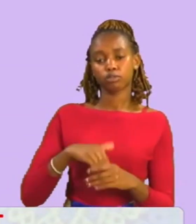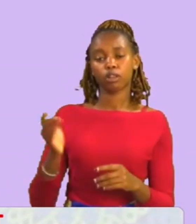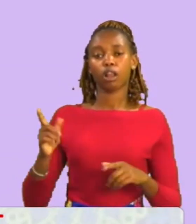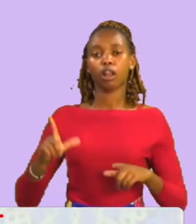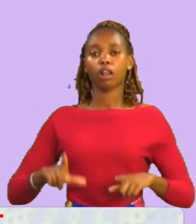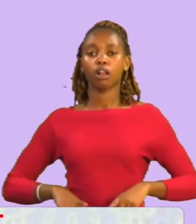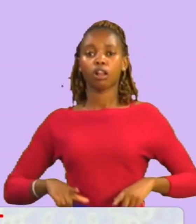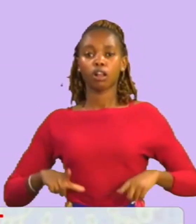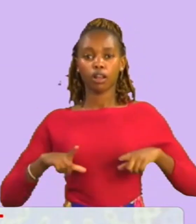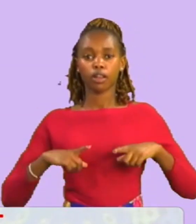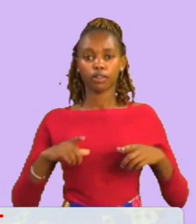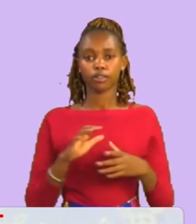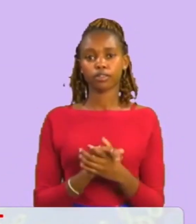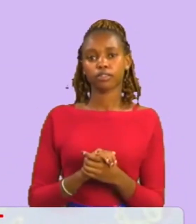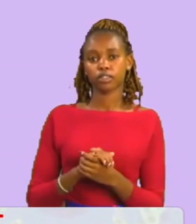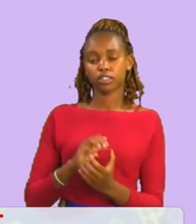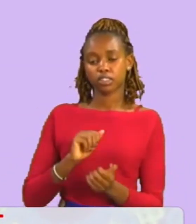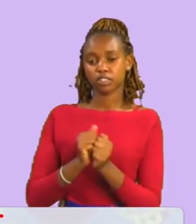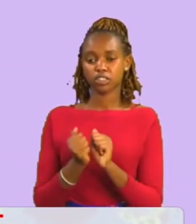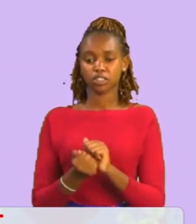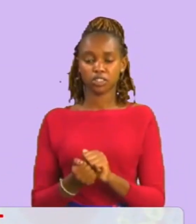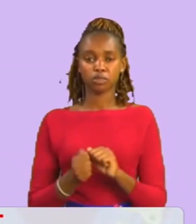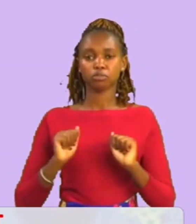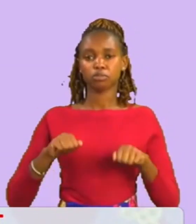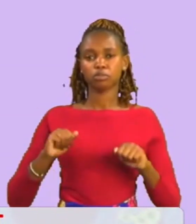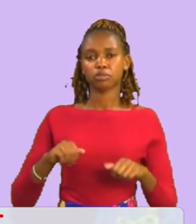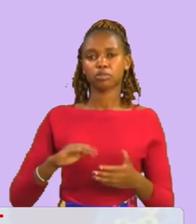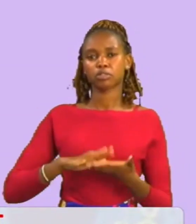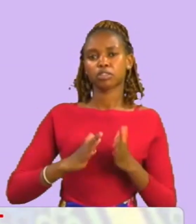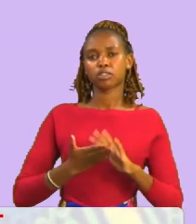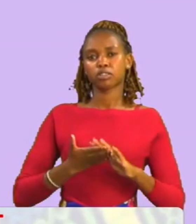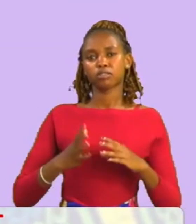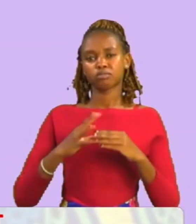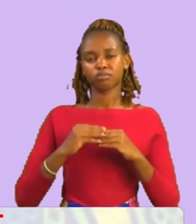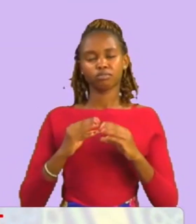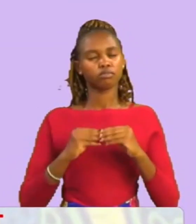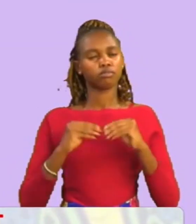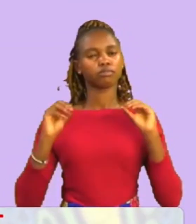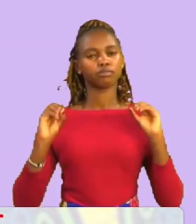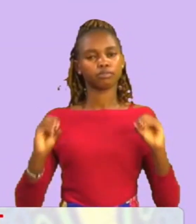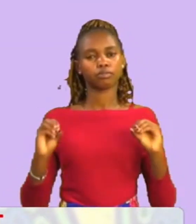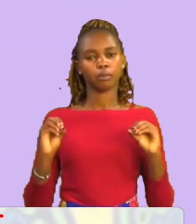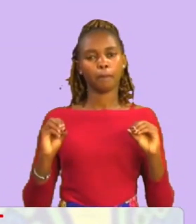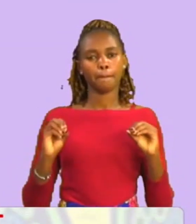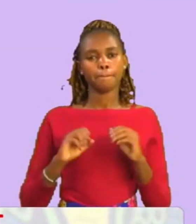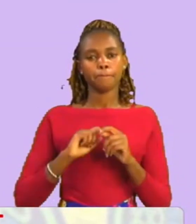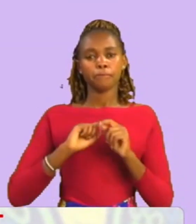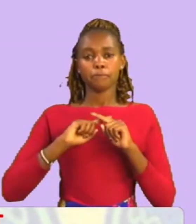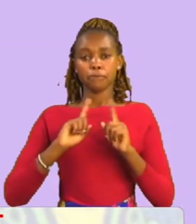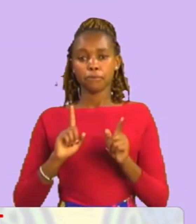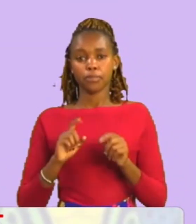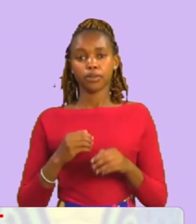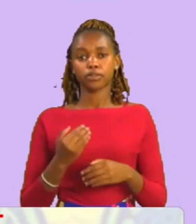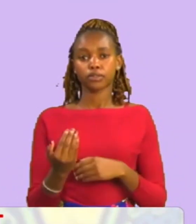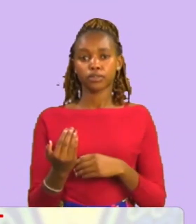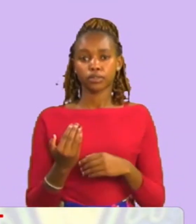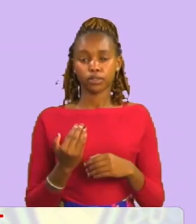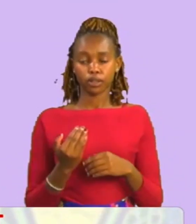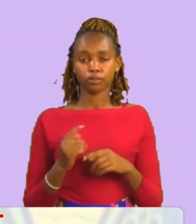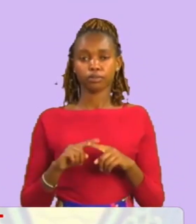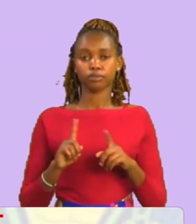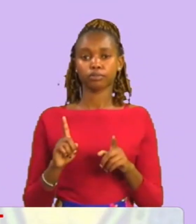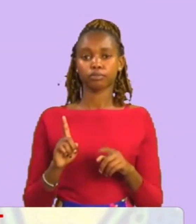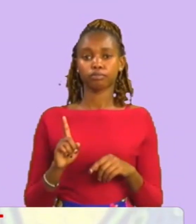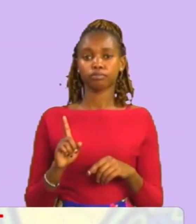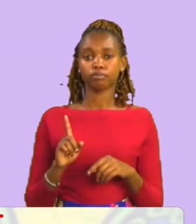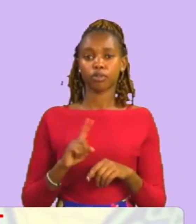talking about. Change can be uncomfortable, but then again, it comes when you really need it. Mohammed tumia some love emojis. Brian